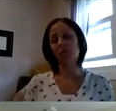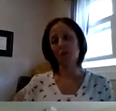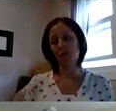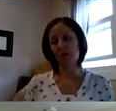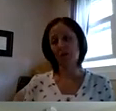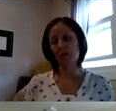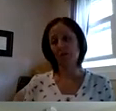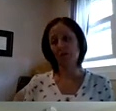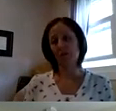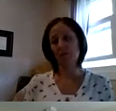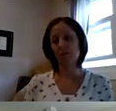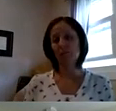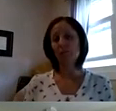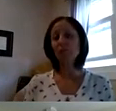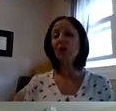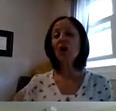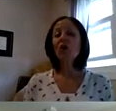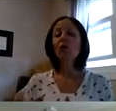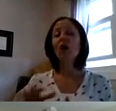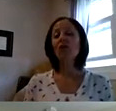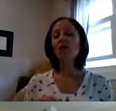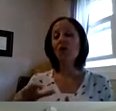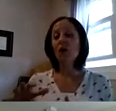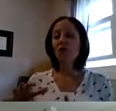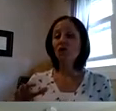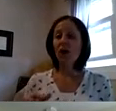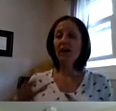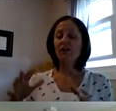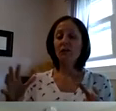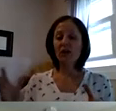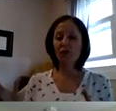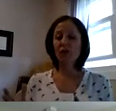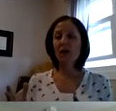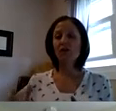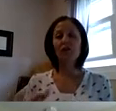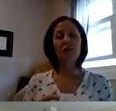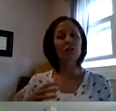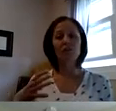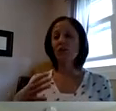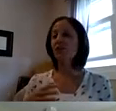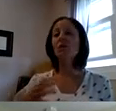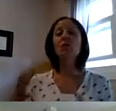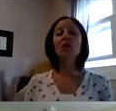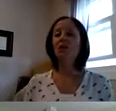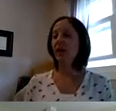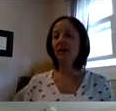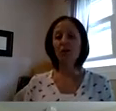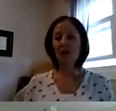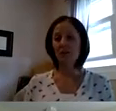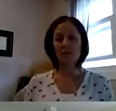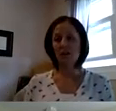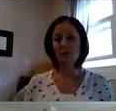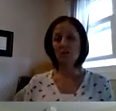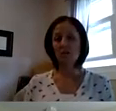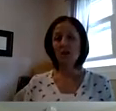normal circumstances. We're also trying to make sure that just like we would in a regular